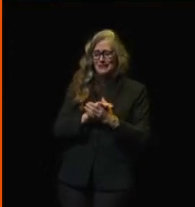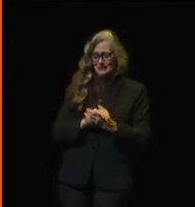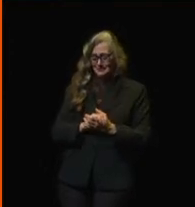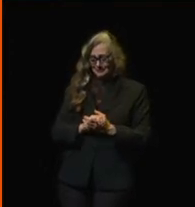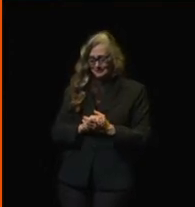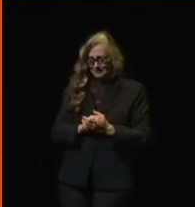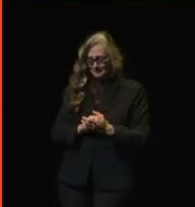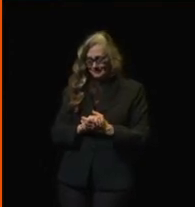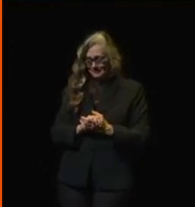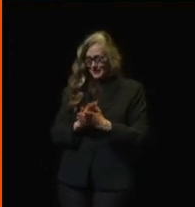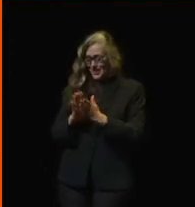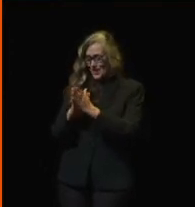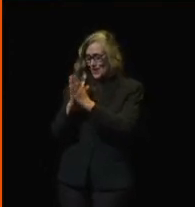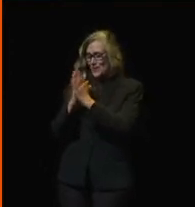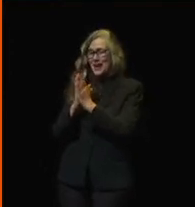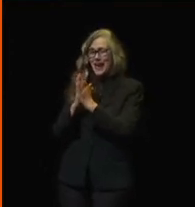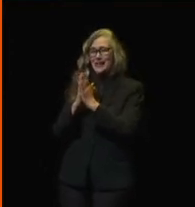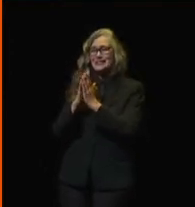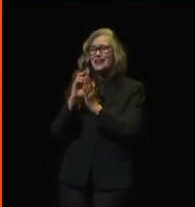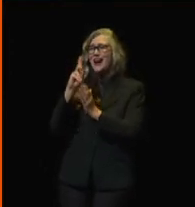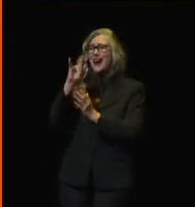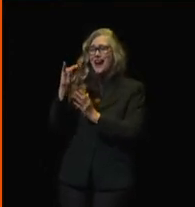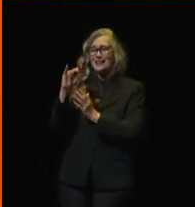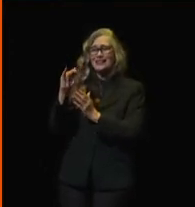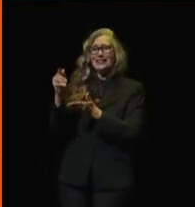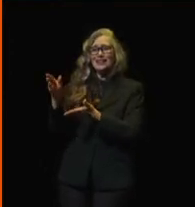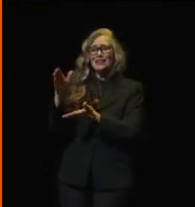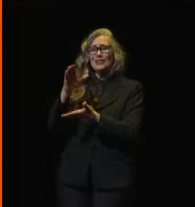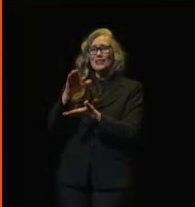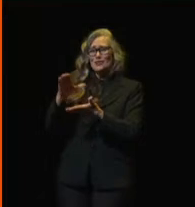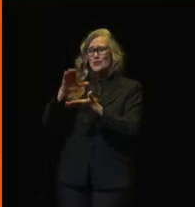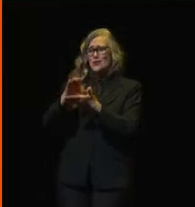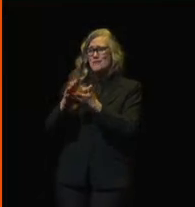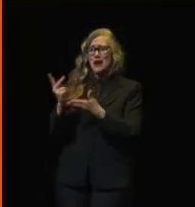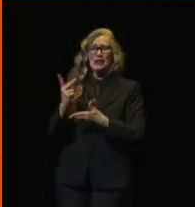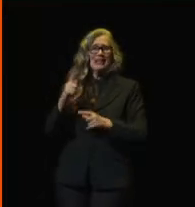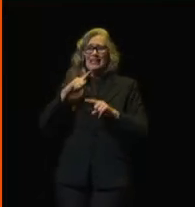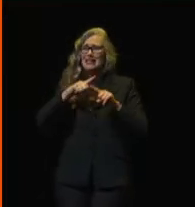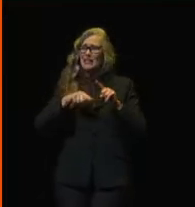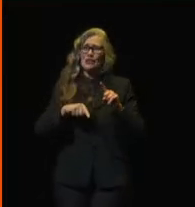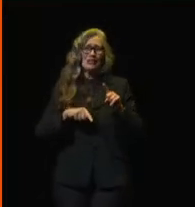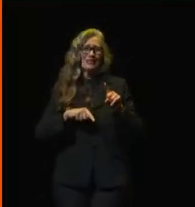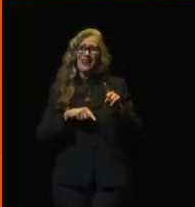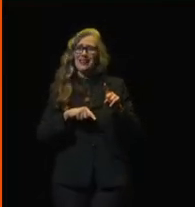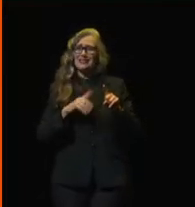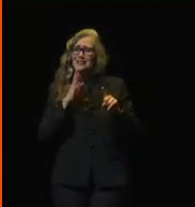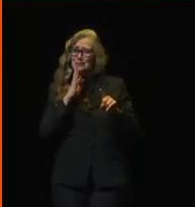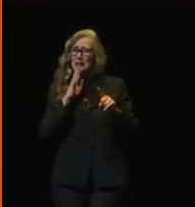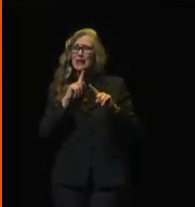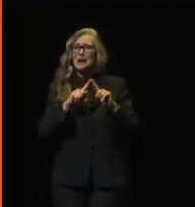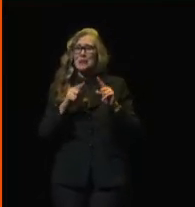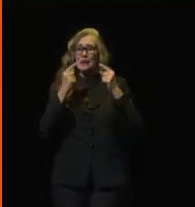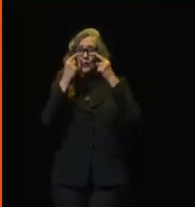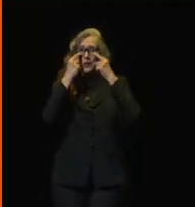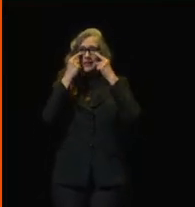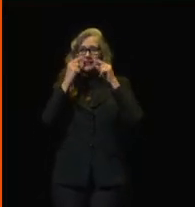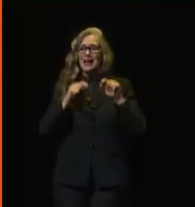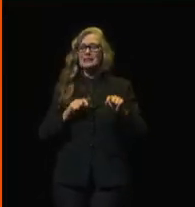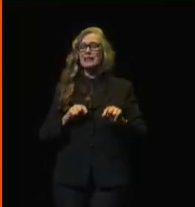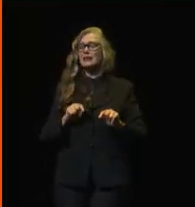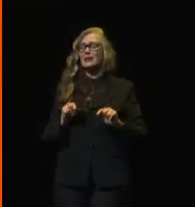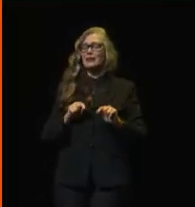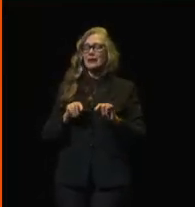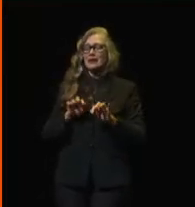to perform the ceremony. Ady could no longer speak, but he could type with his eyes, and a